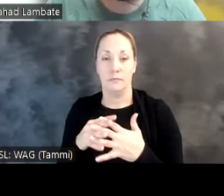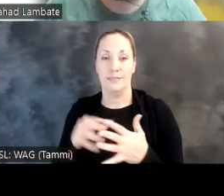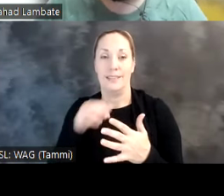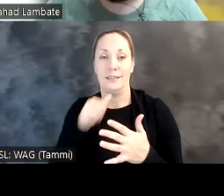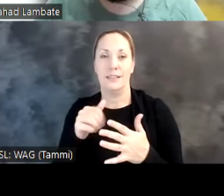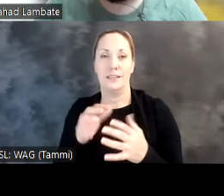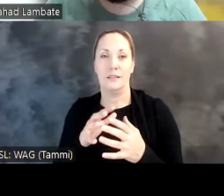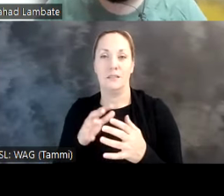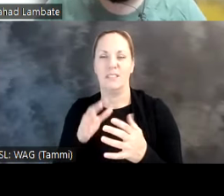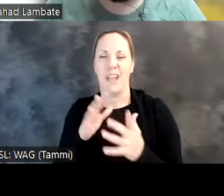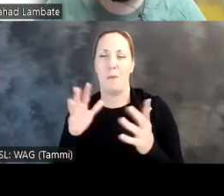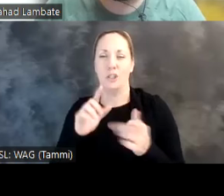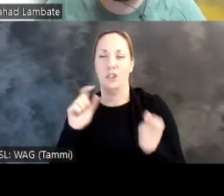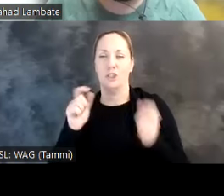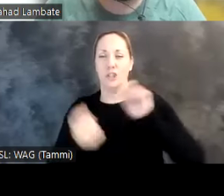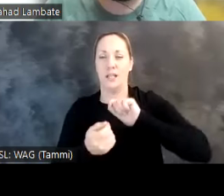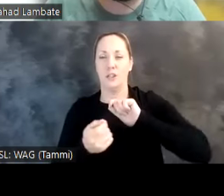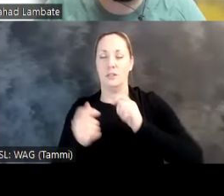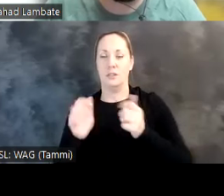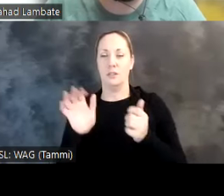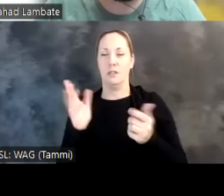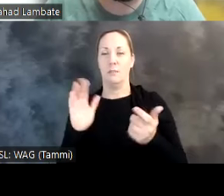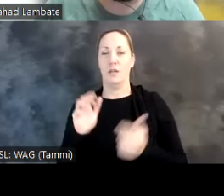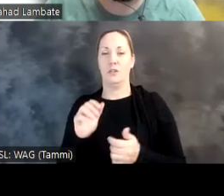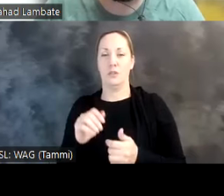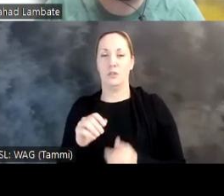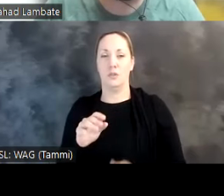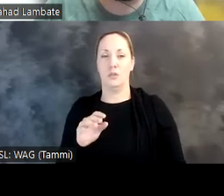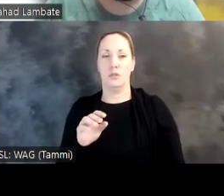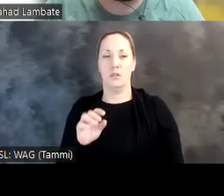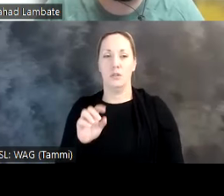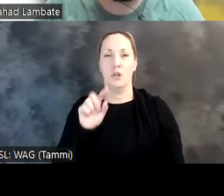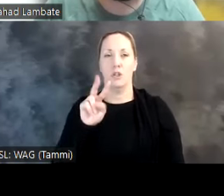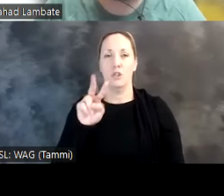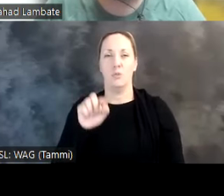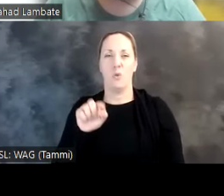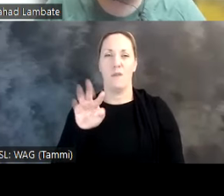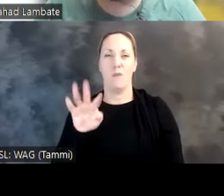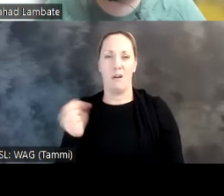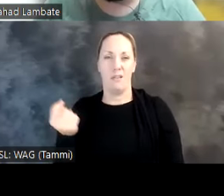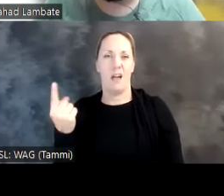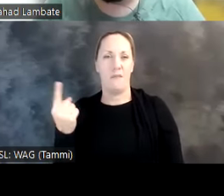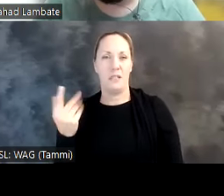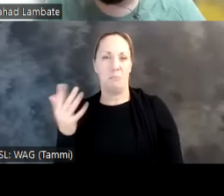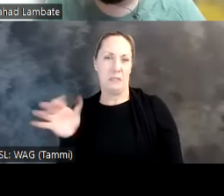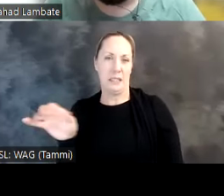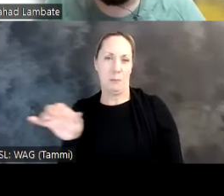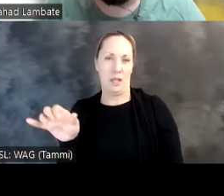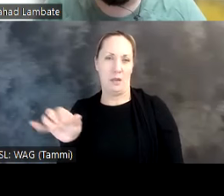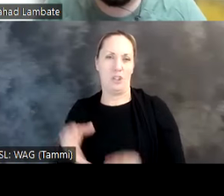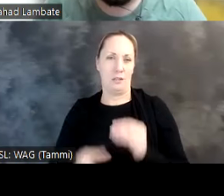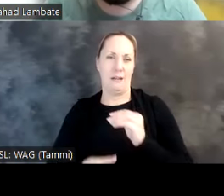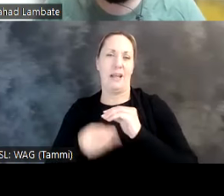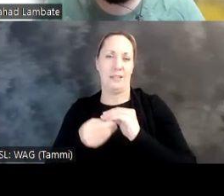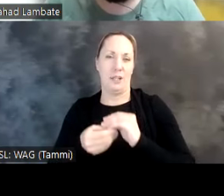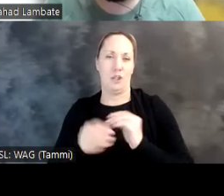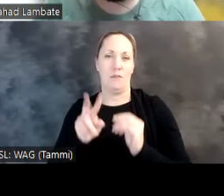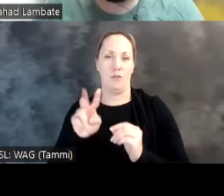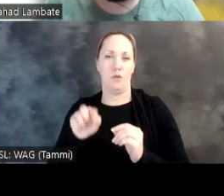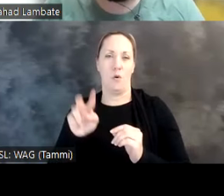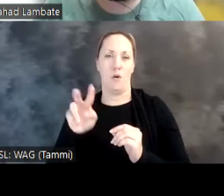much changes compared to 2411. In this particular criteria, this is just an extension of 2411. So